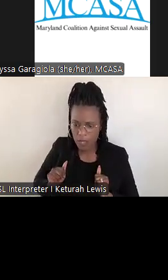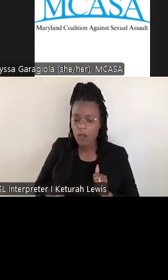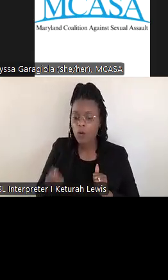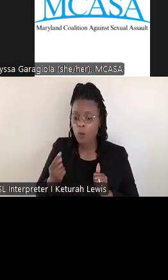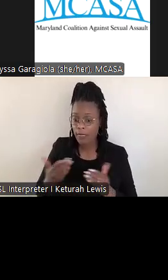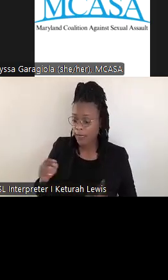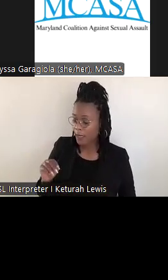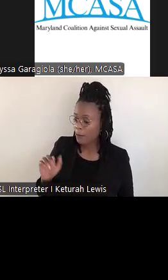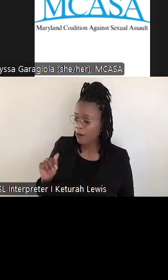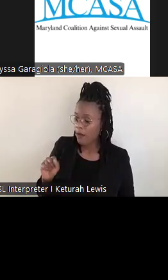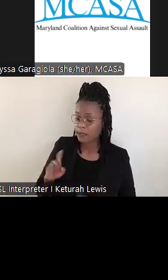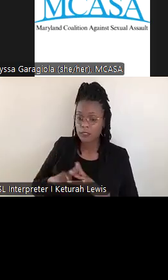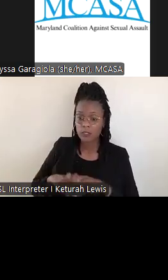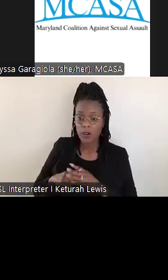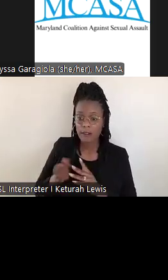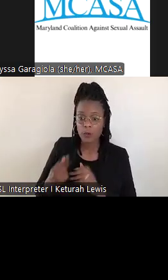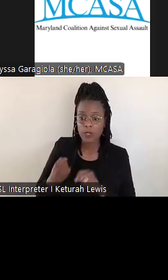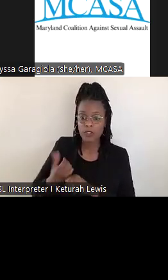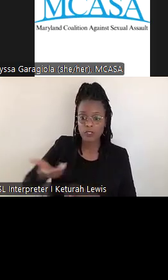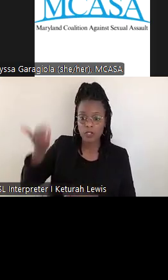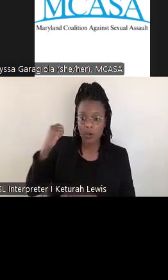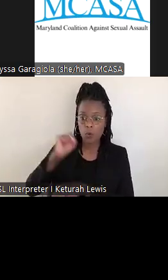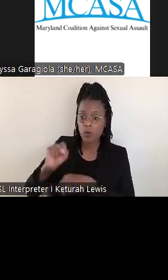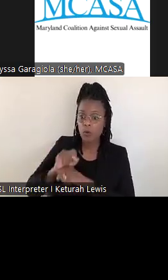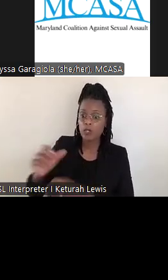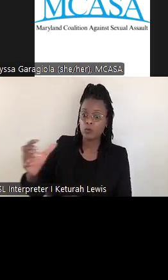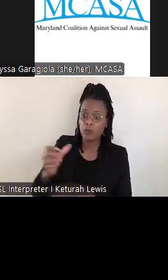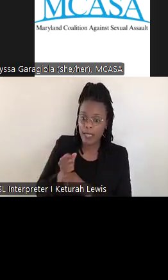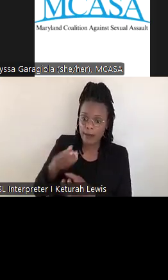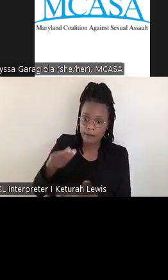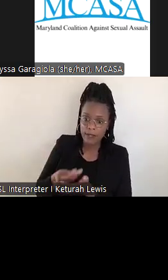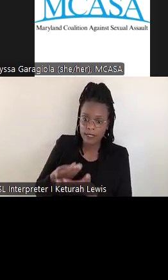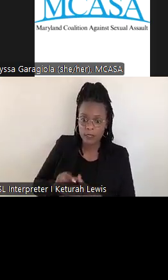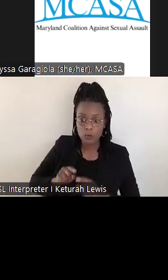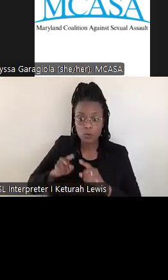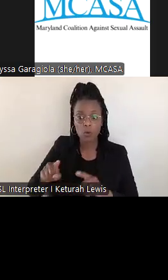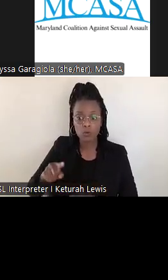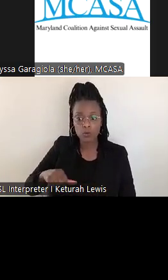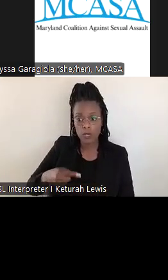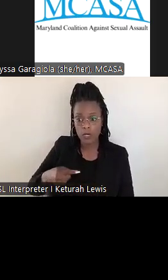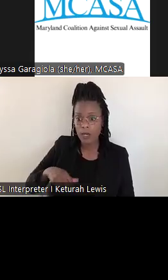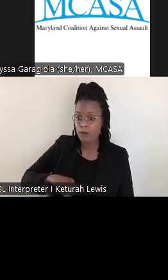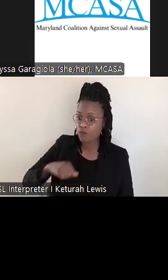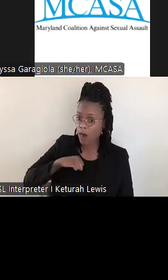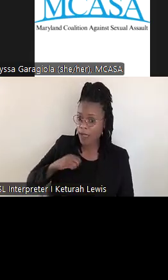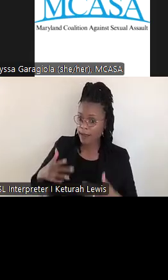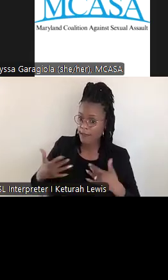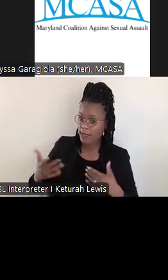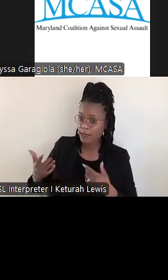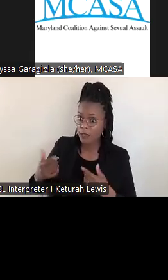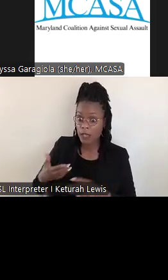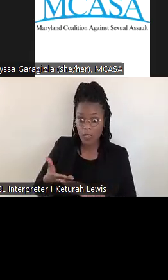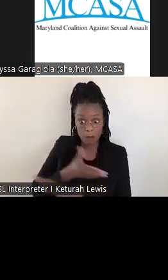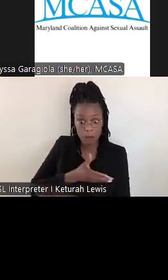doing a couple of years ago is we worked really hard to get funding so that we could attend Pride events. Previous to the pandemic, we weren't going